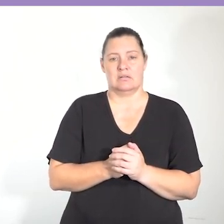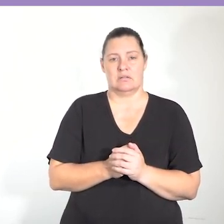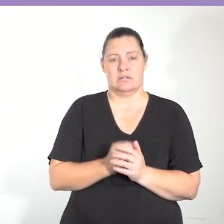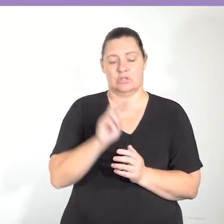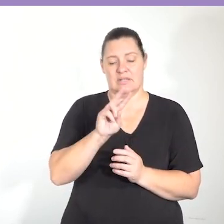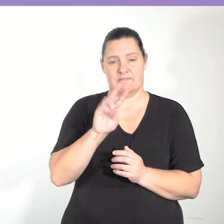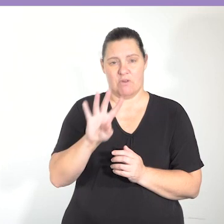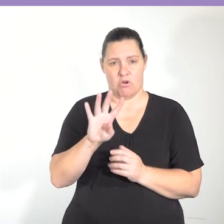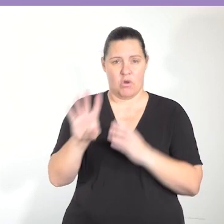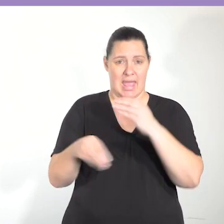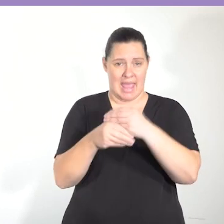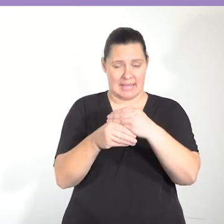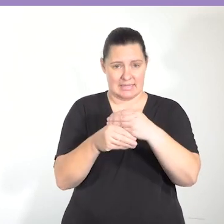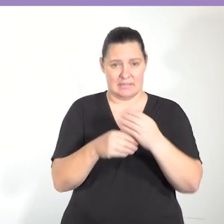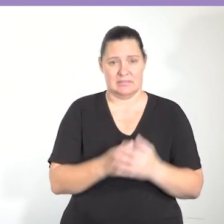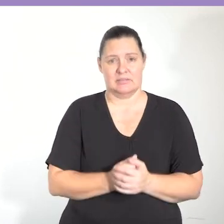24.